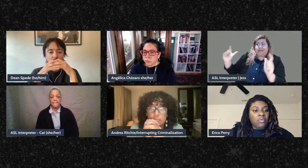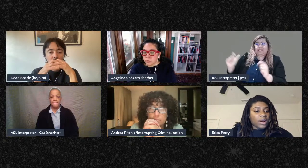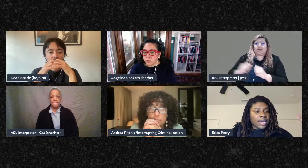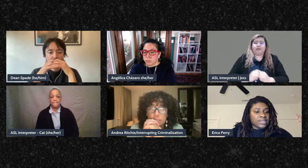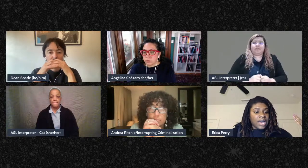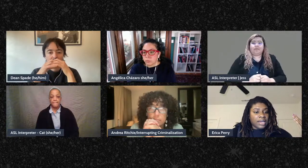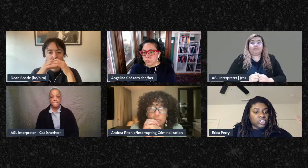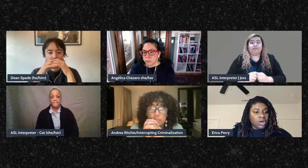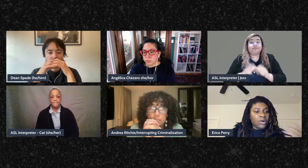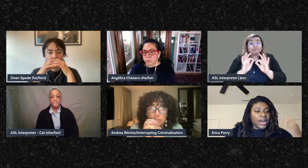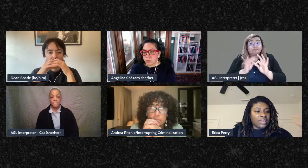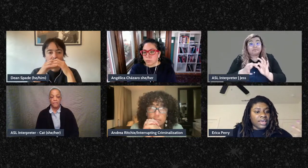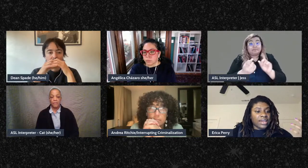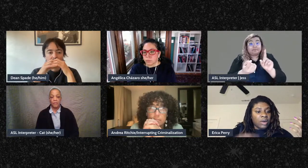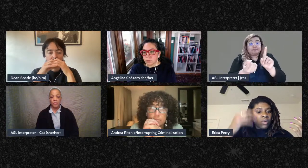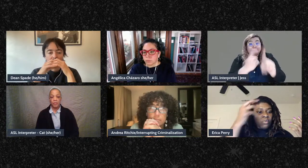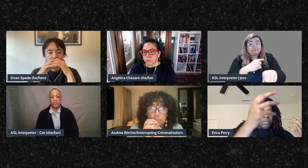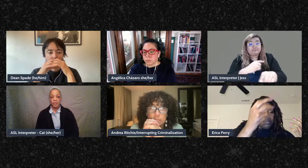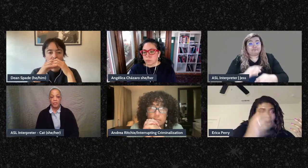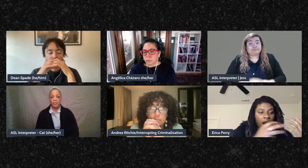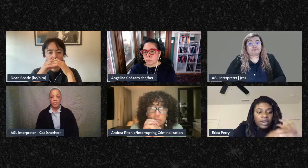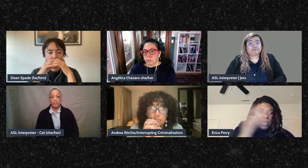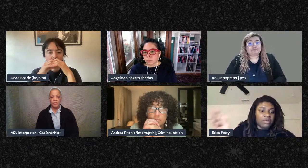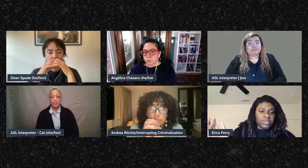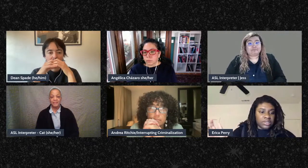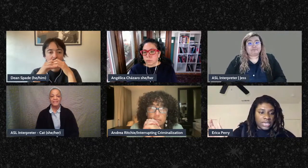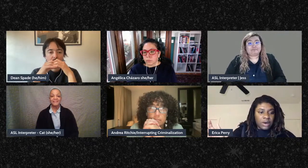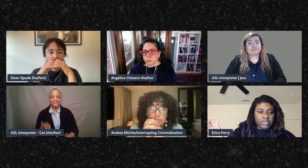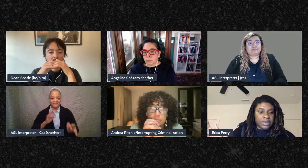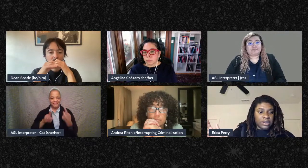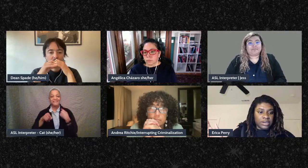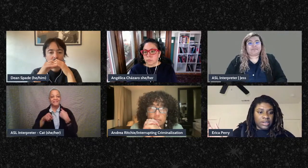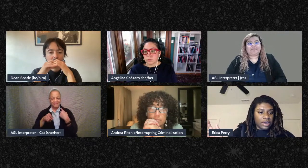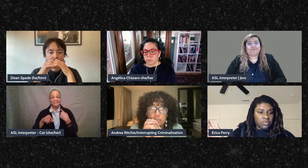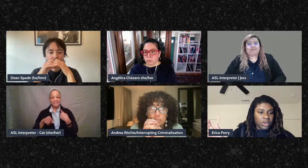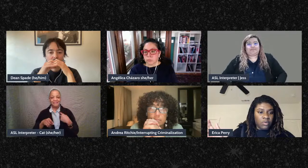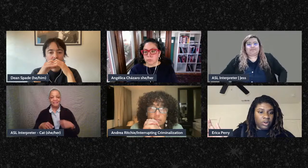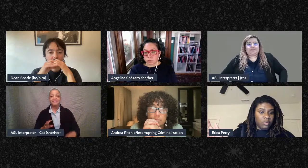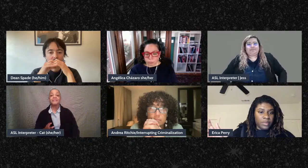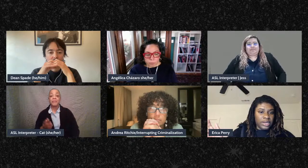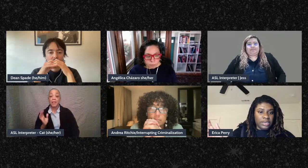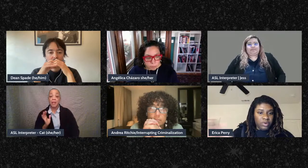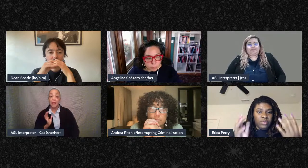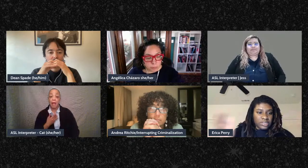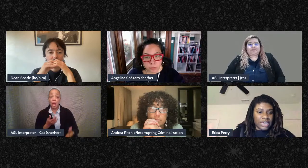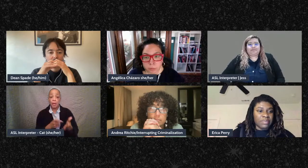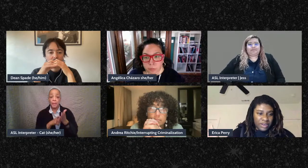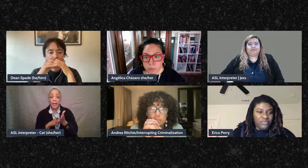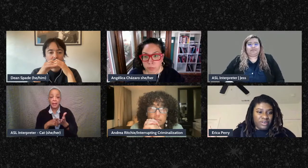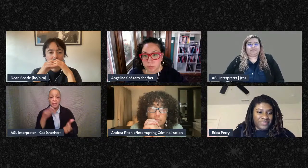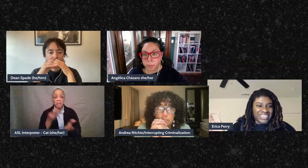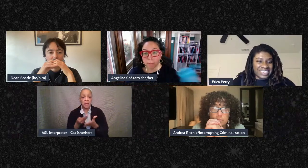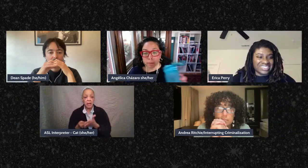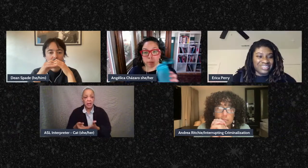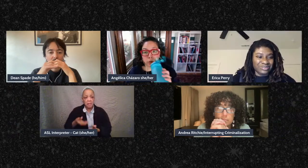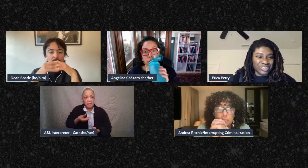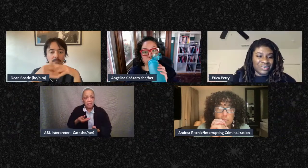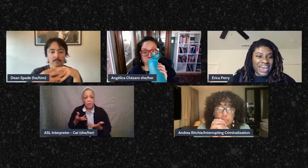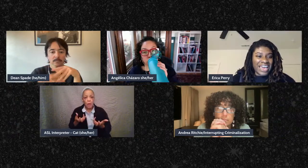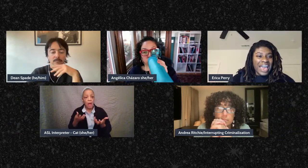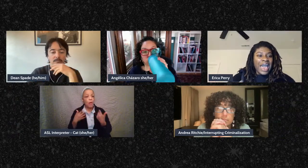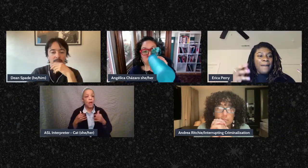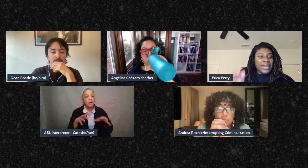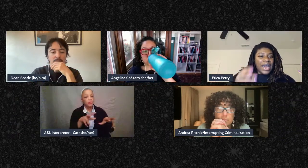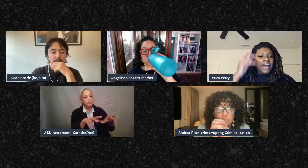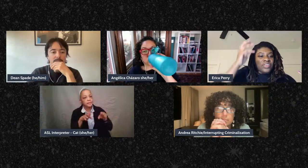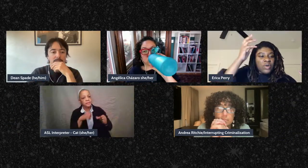2020, our work has gotten stronger. And I think like our demand has always been clear. Like, we don't want no more money. We want to take money from these institutions,